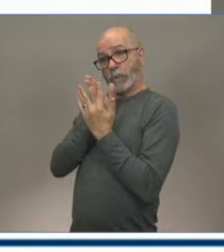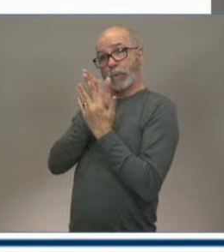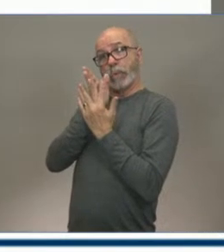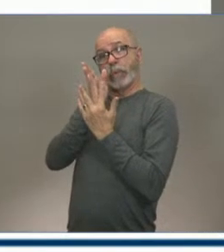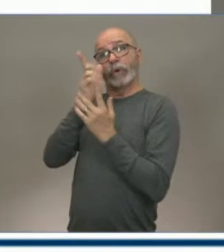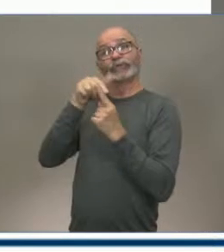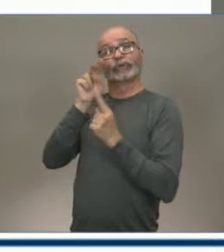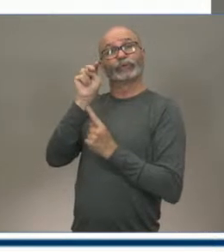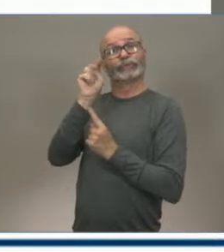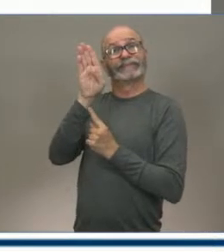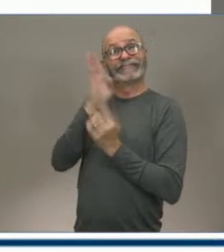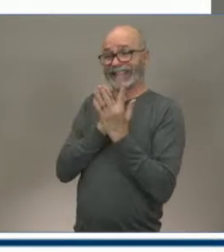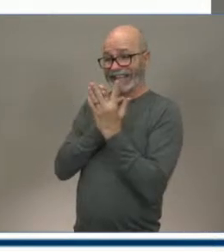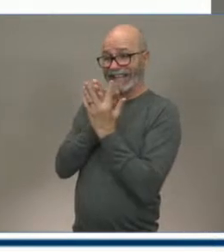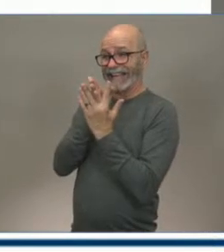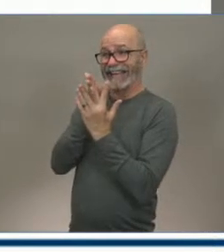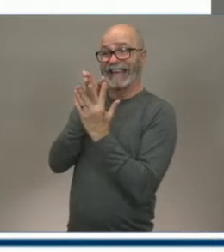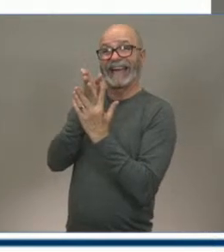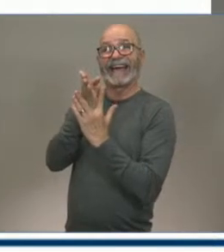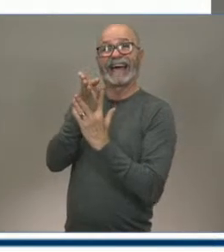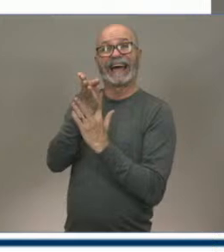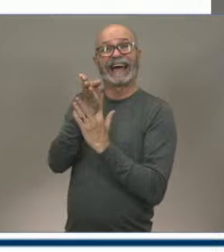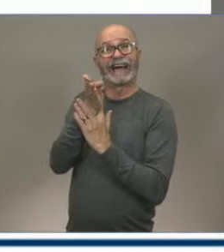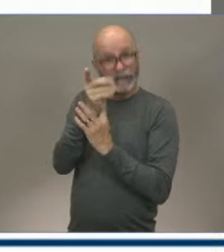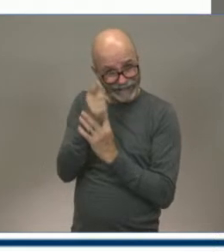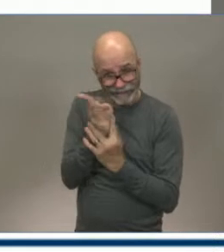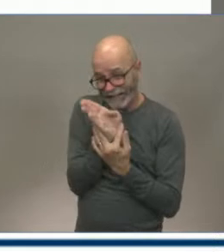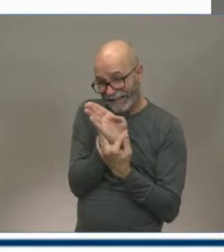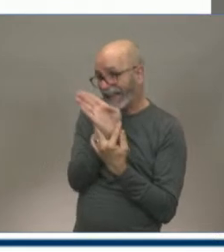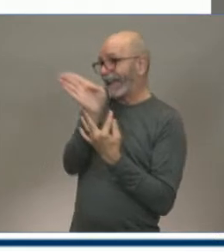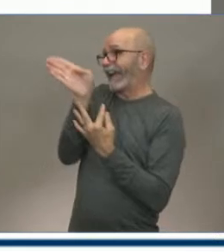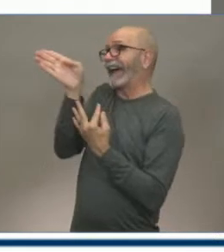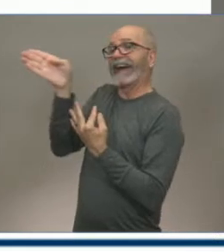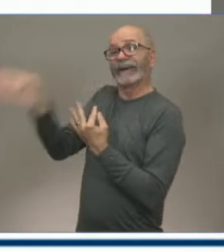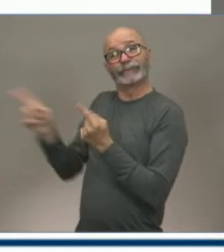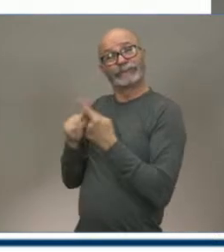drive directly. Don't stop for gas or food in New Brunswick.